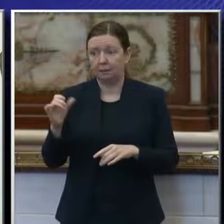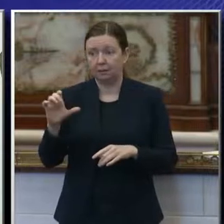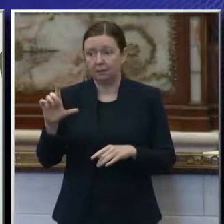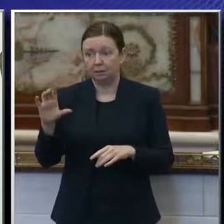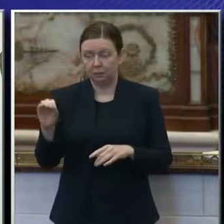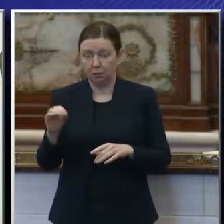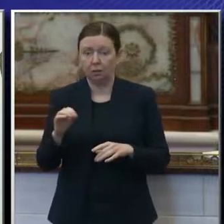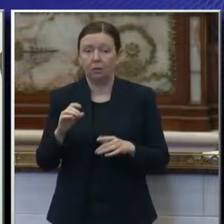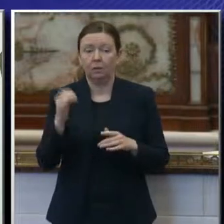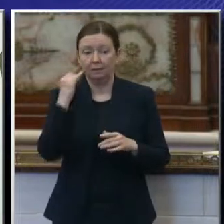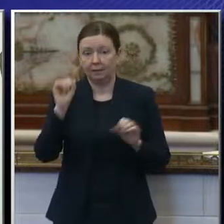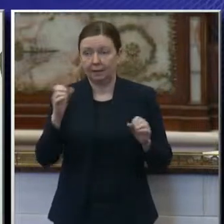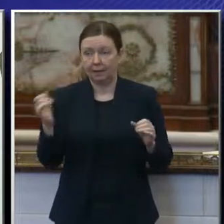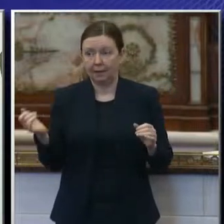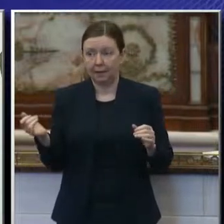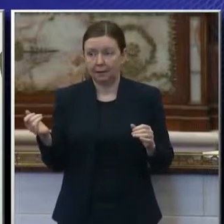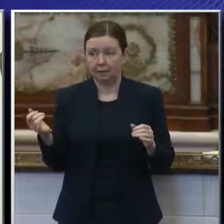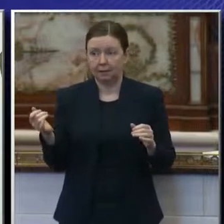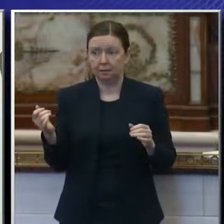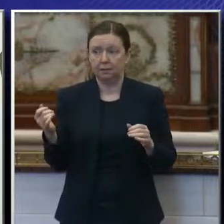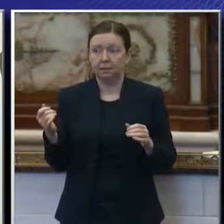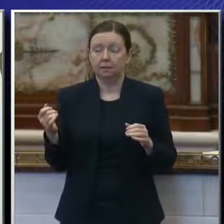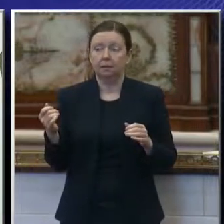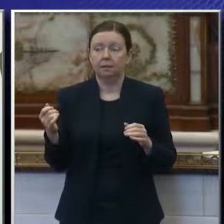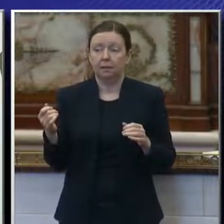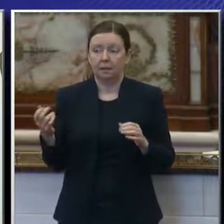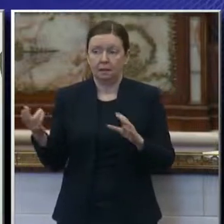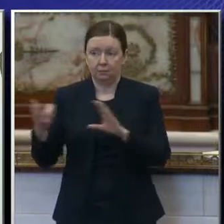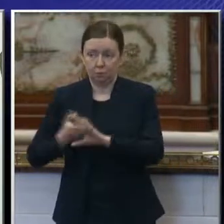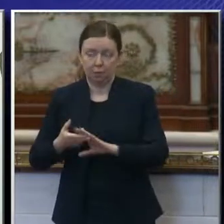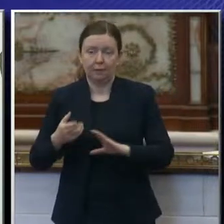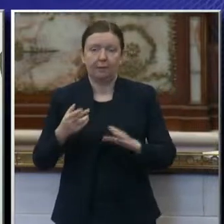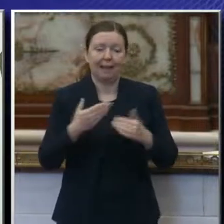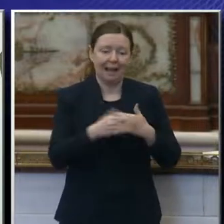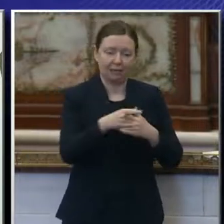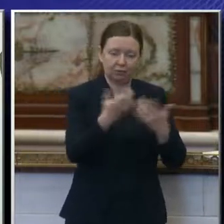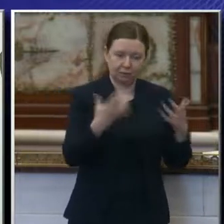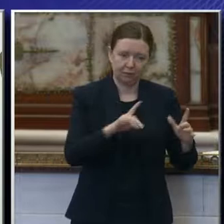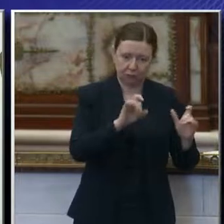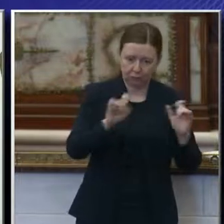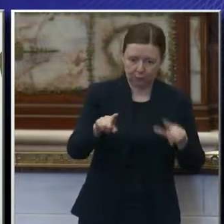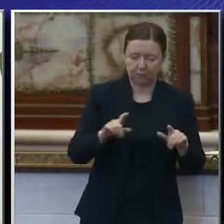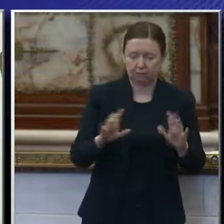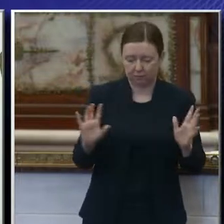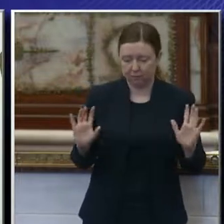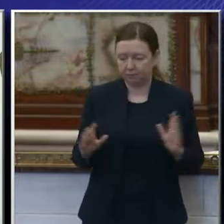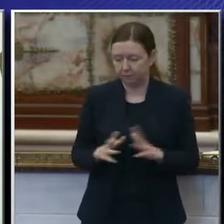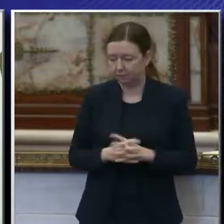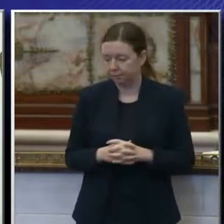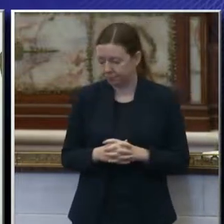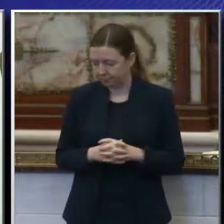Ronan, if they could come on after you finish your question, your line of questioning with Mr. Bum.